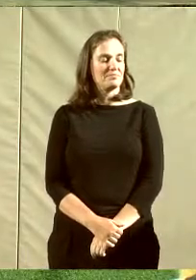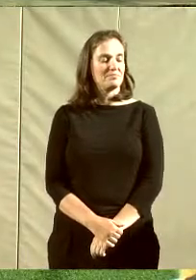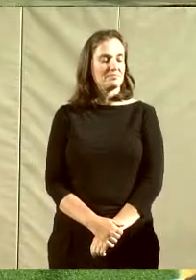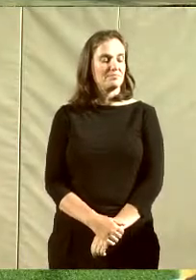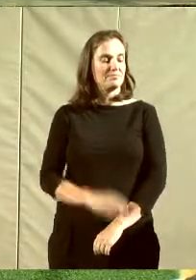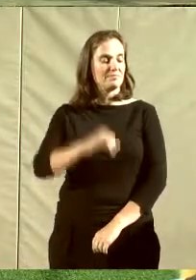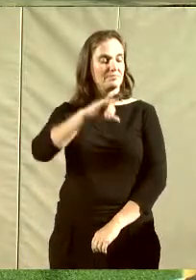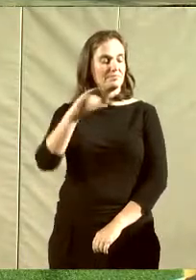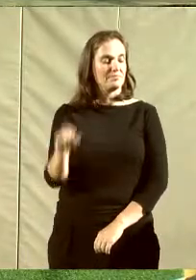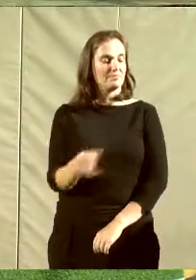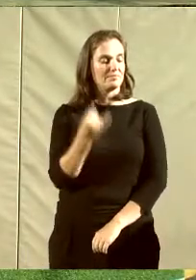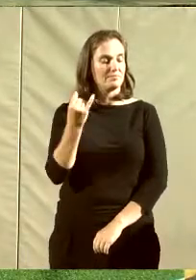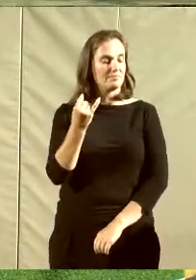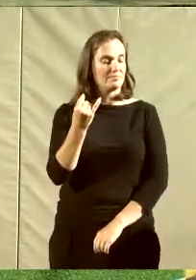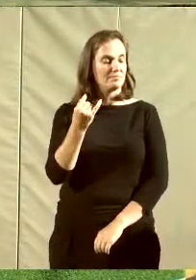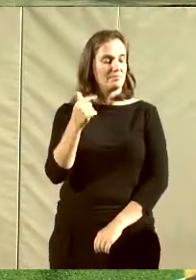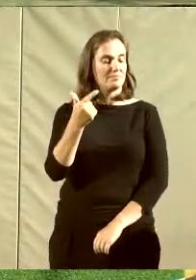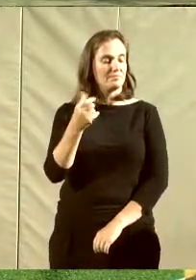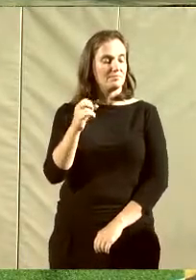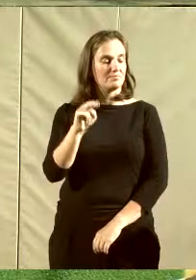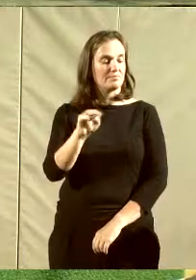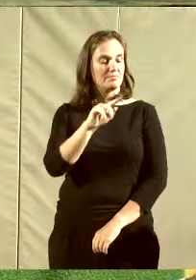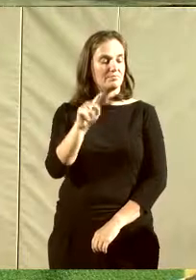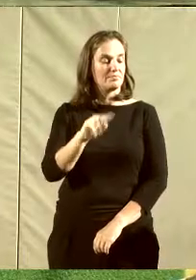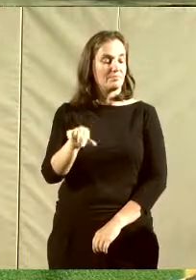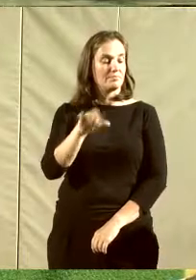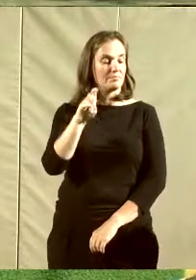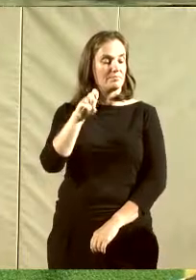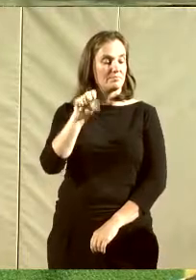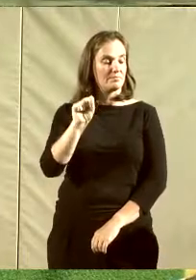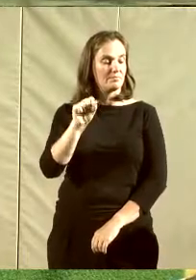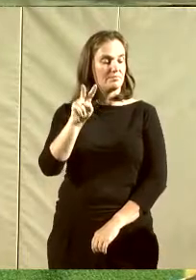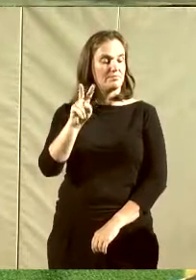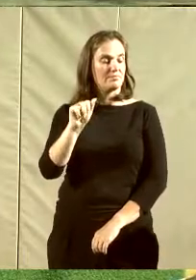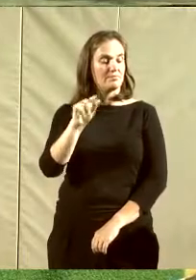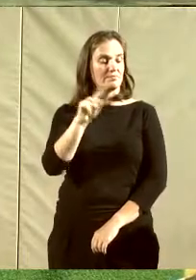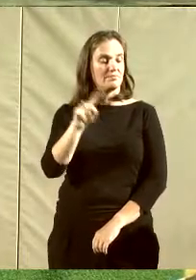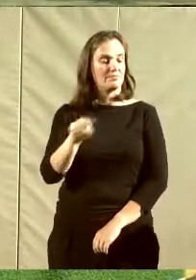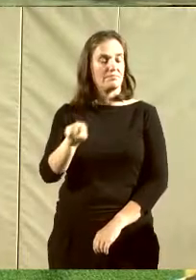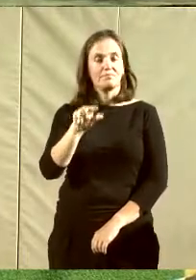Josue Izia Gonzalez Vasquez.